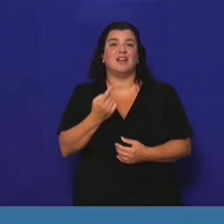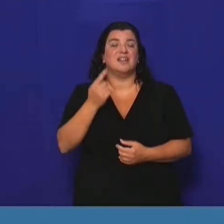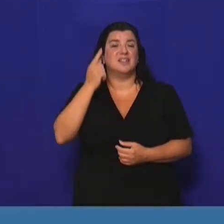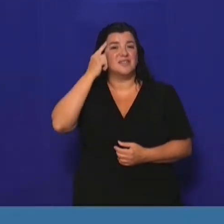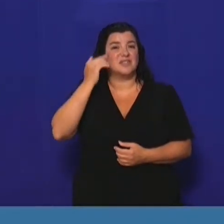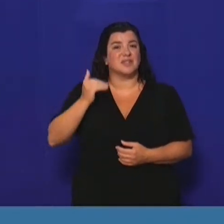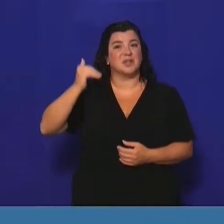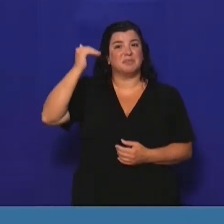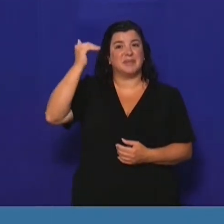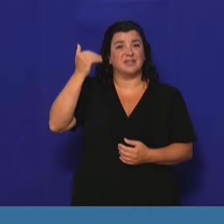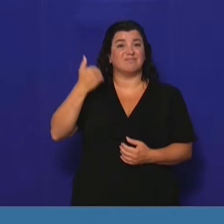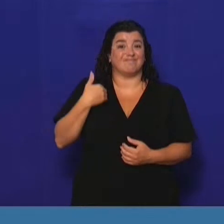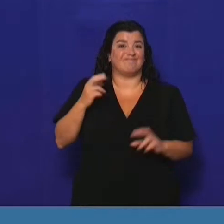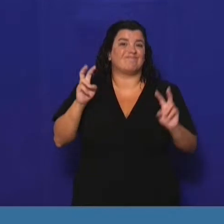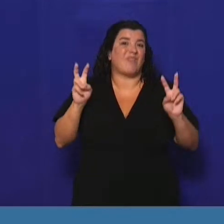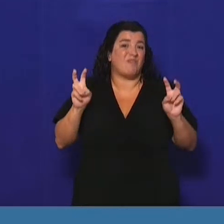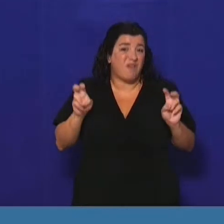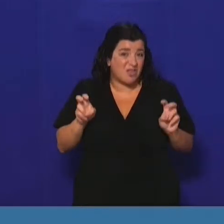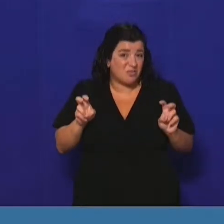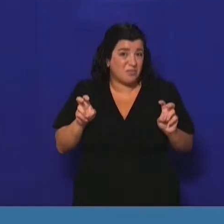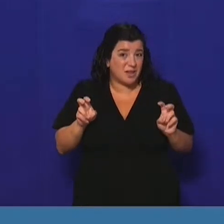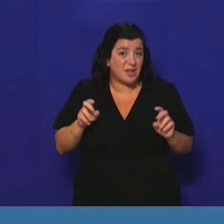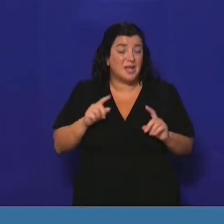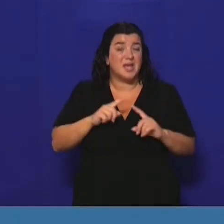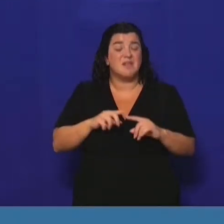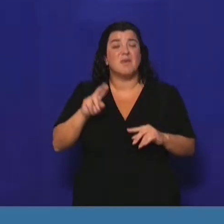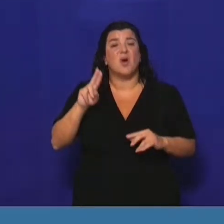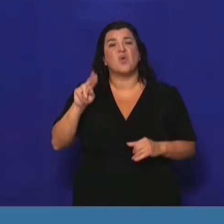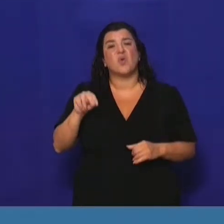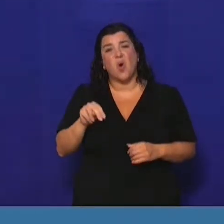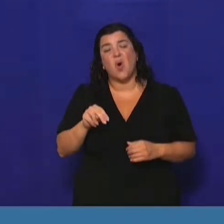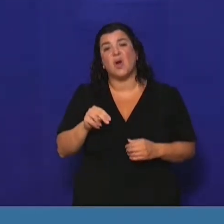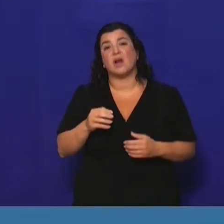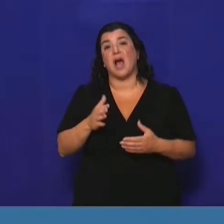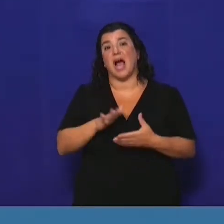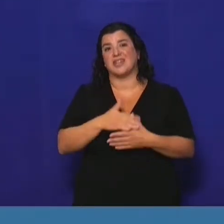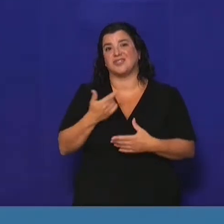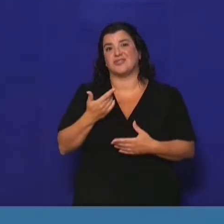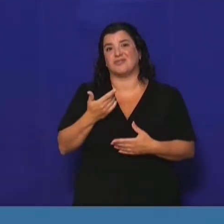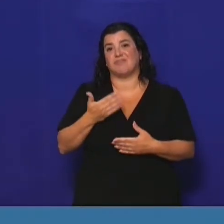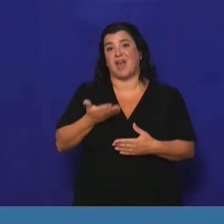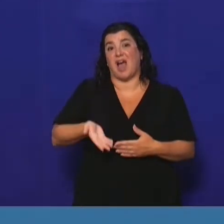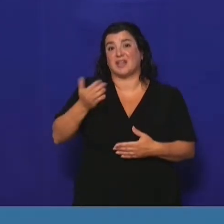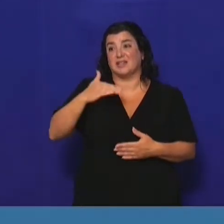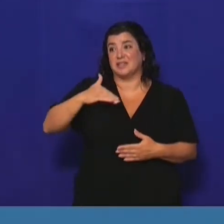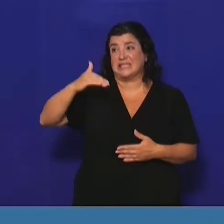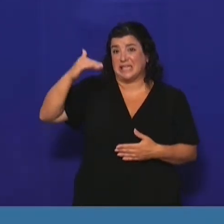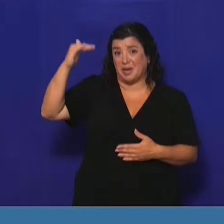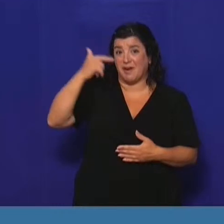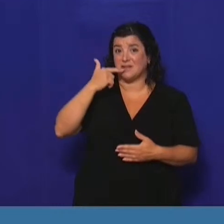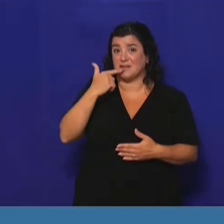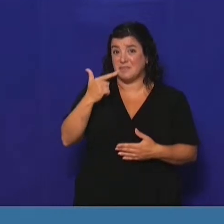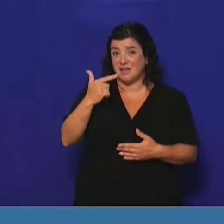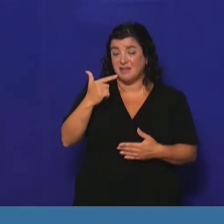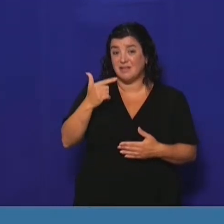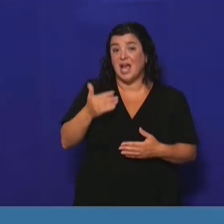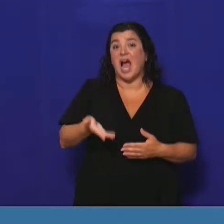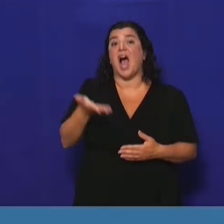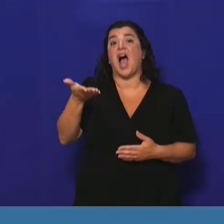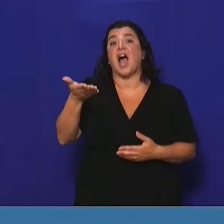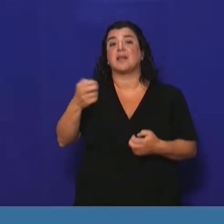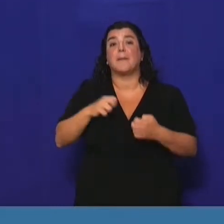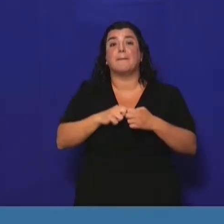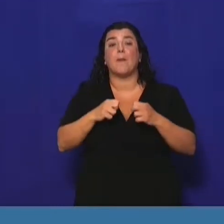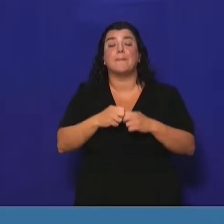ta' vulnerabilità, imma wkoll li inti kollok anzjani minnhom li kollhom ukoll kondizzjonijiet oħrajn mediċi li